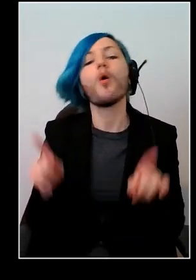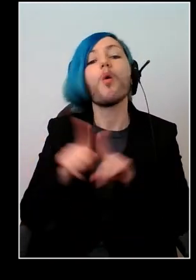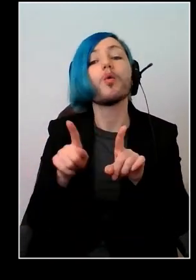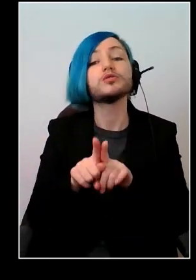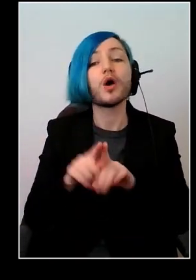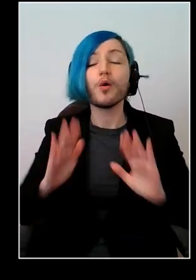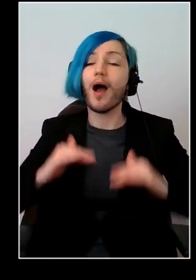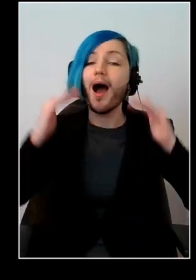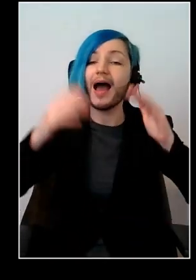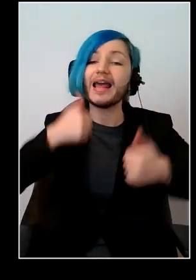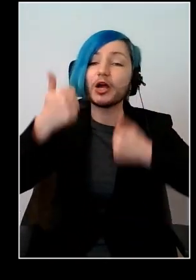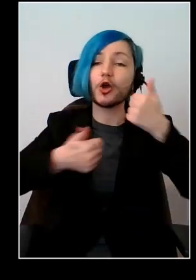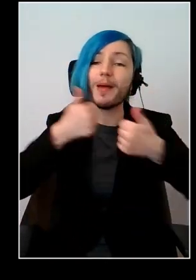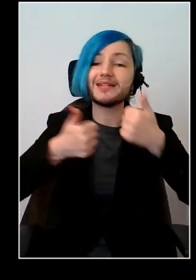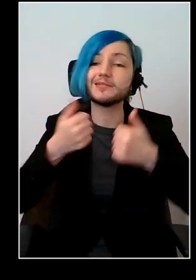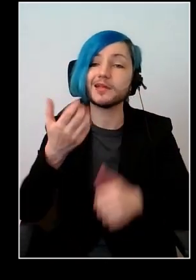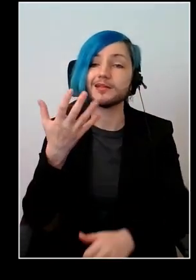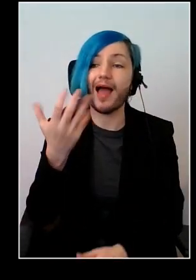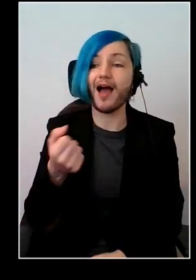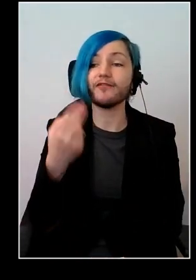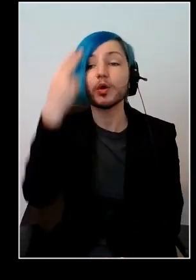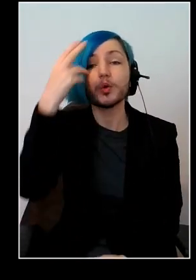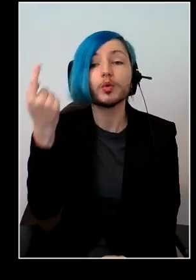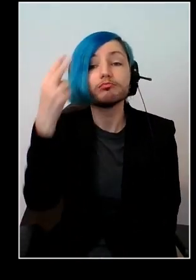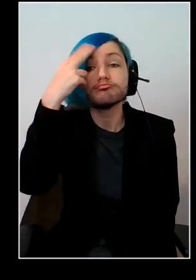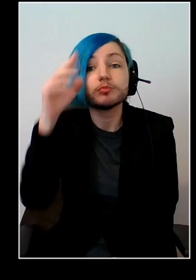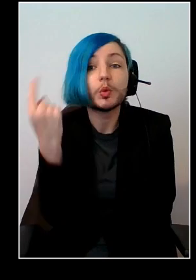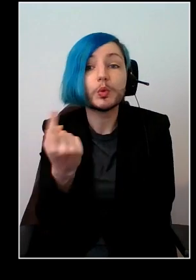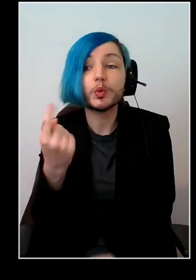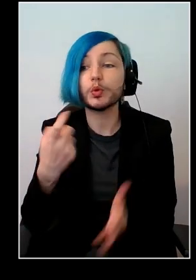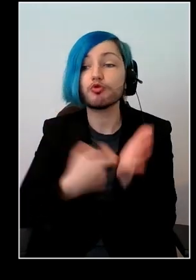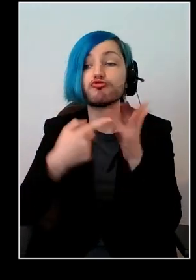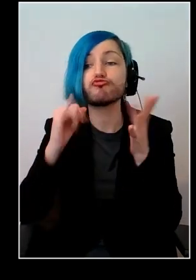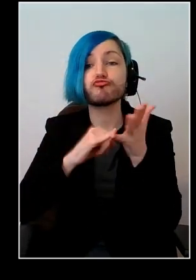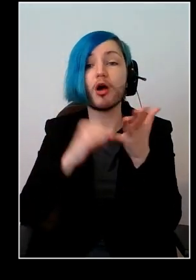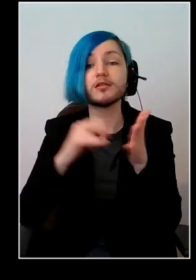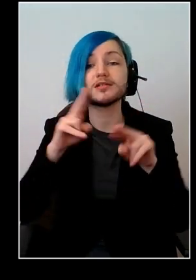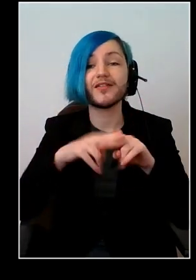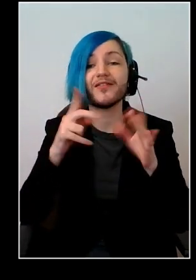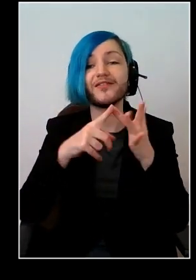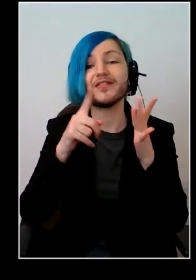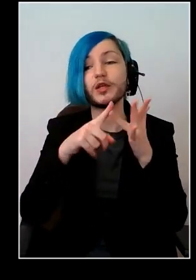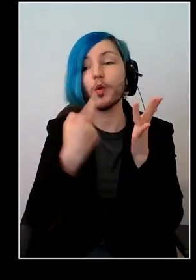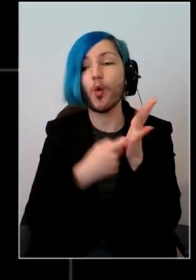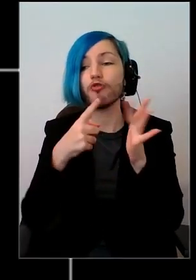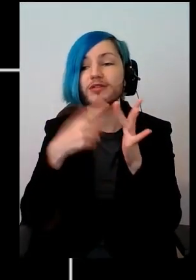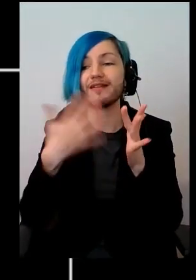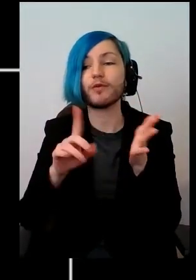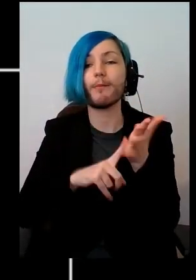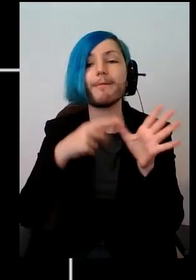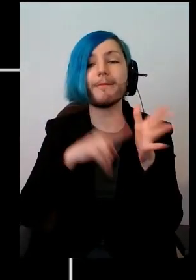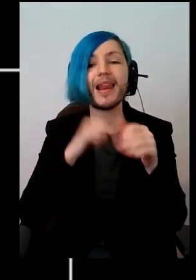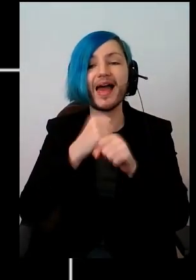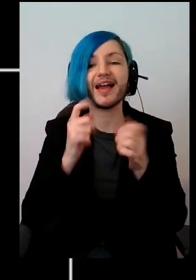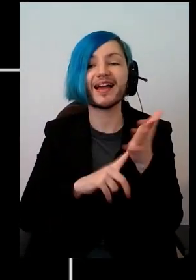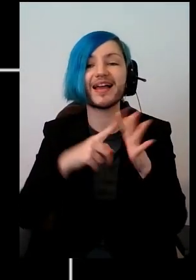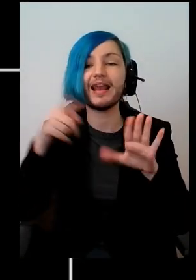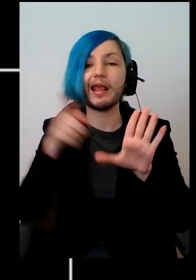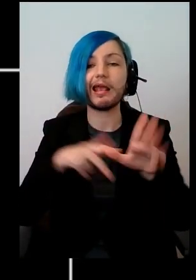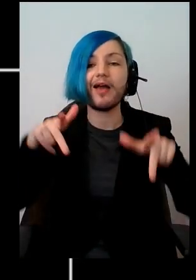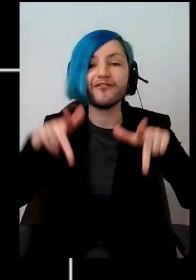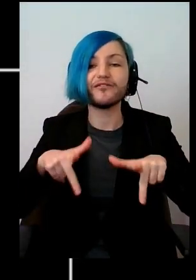this category, which is Ross Fiore from Langley Furniture Works. Congratulations to you.